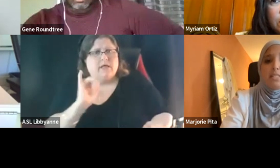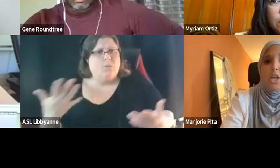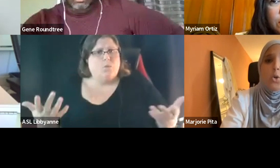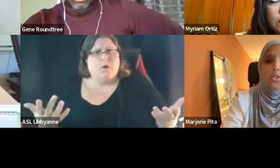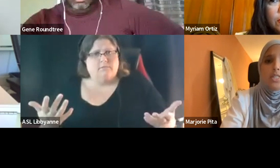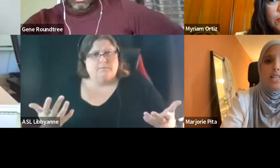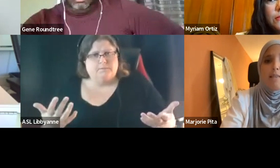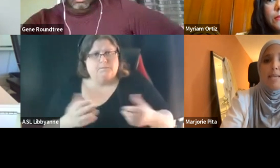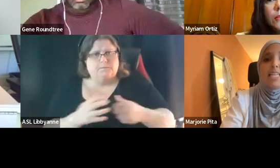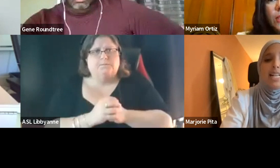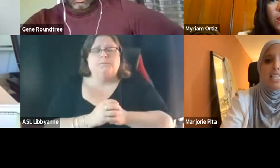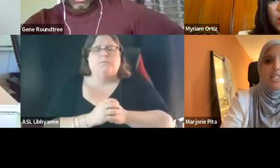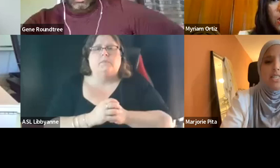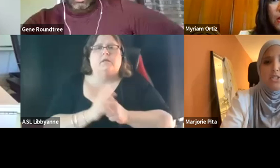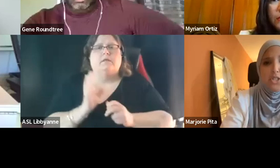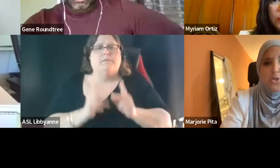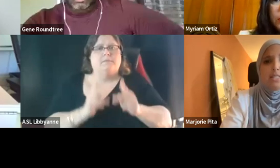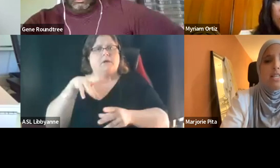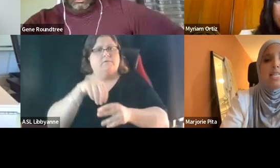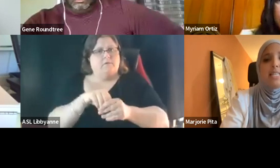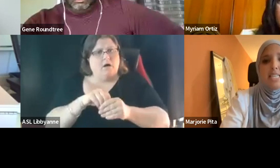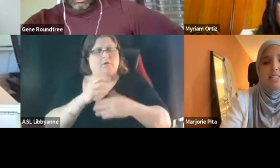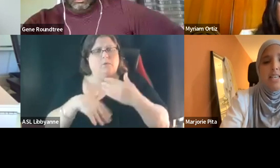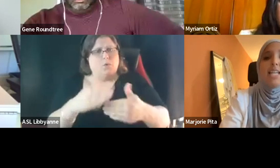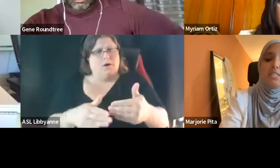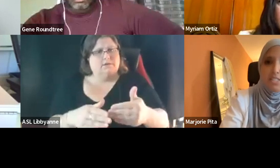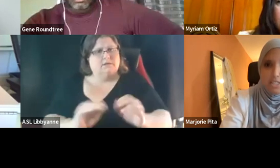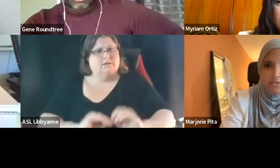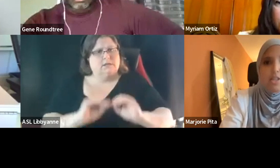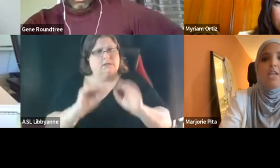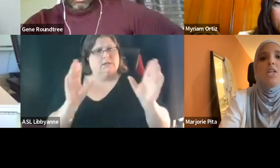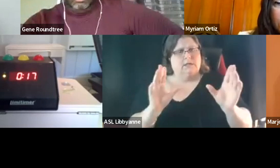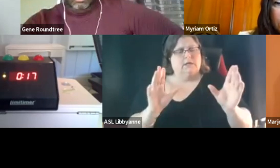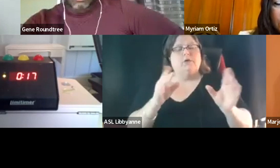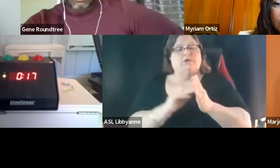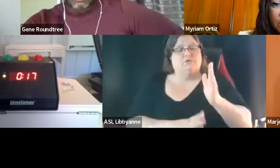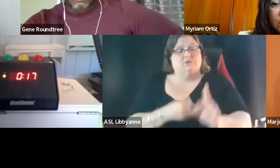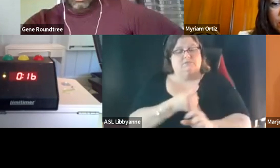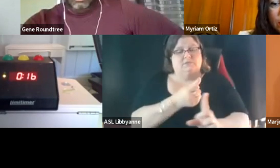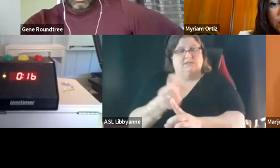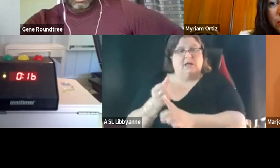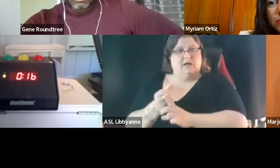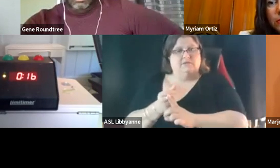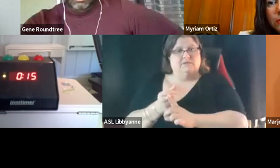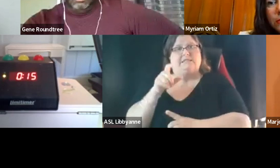Our stakeholders have made it clear that students need and deserve to see themselves reflected in